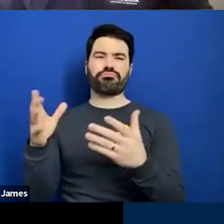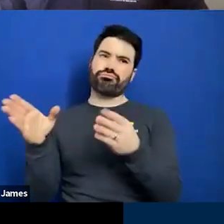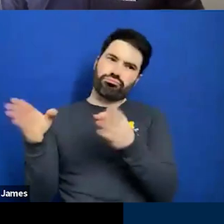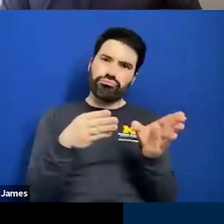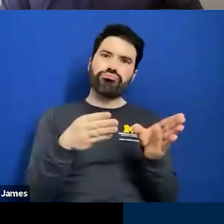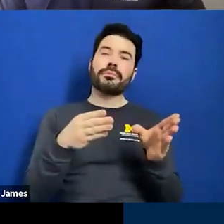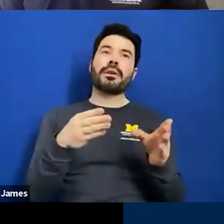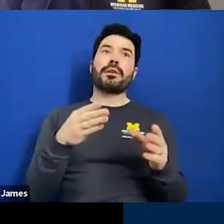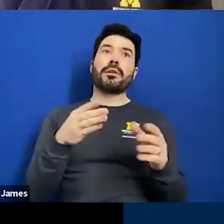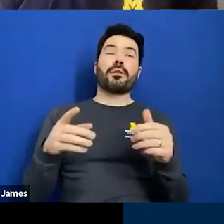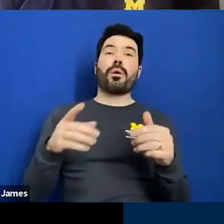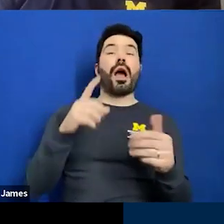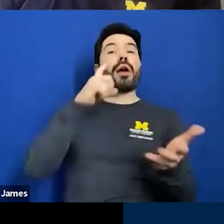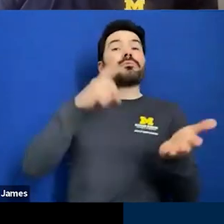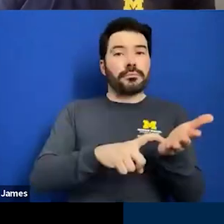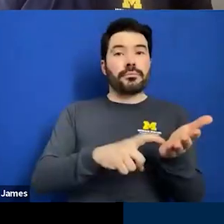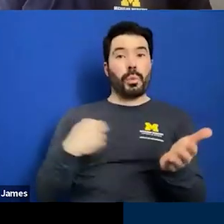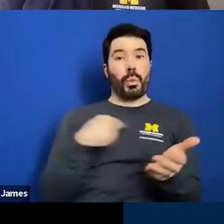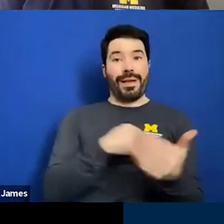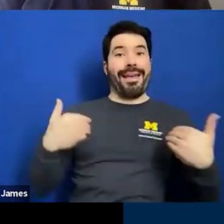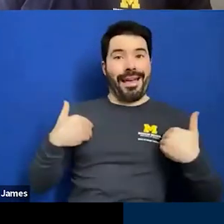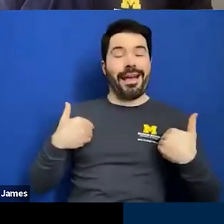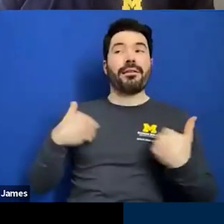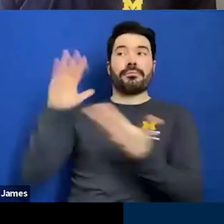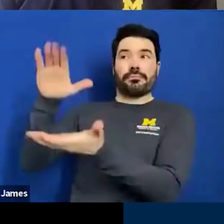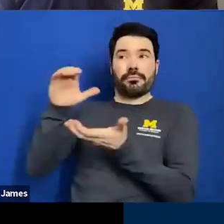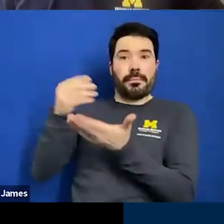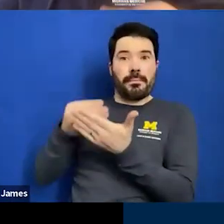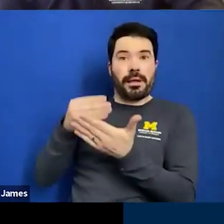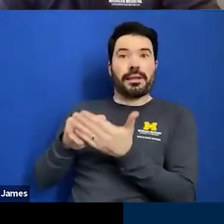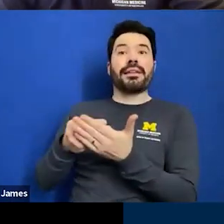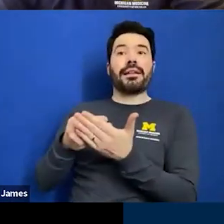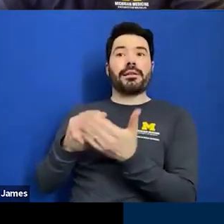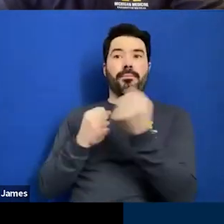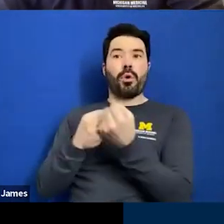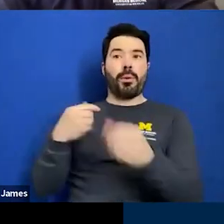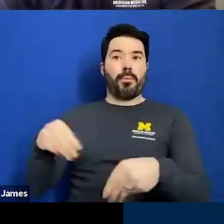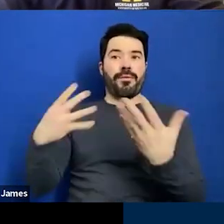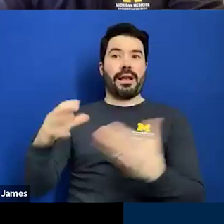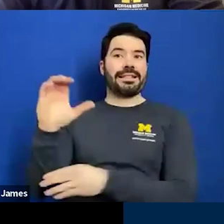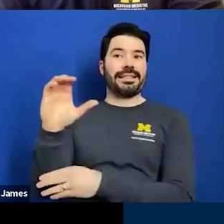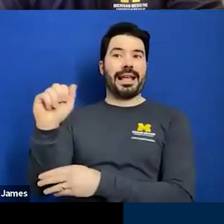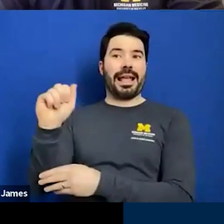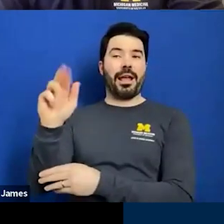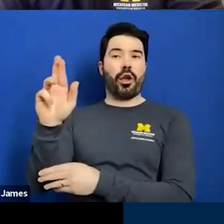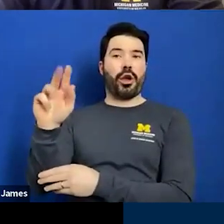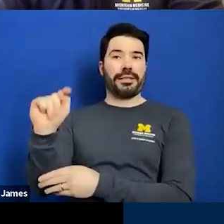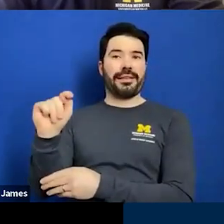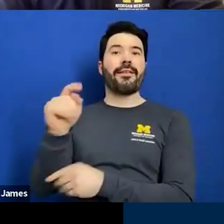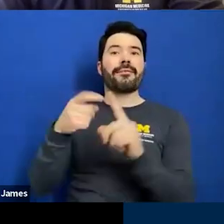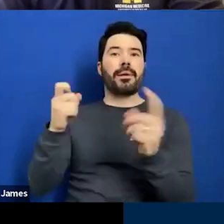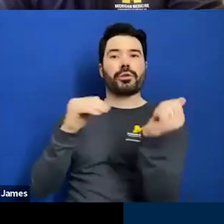first acknowledge that we do have funding support for CART services, and that is with Dr. Fisher.